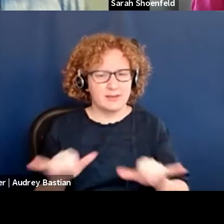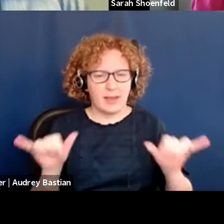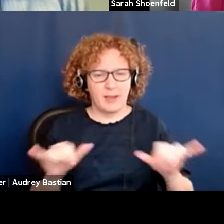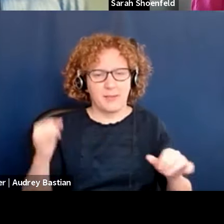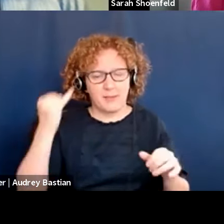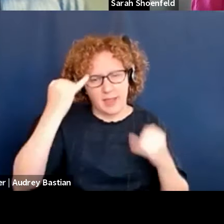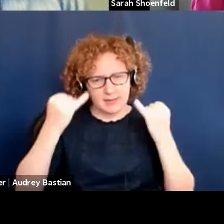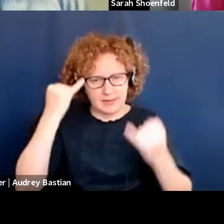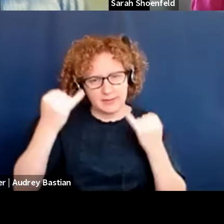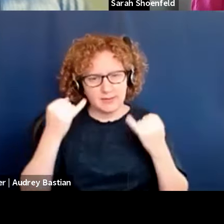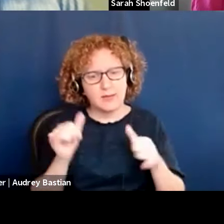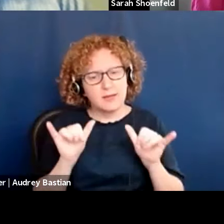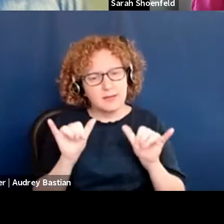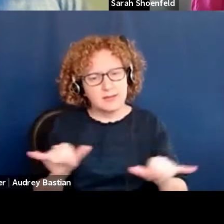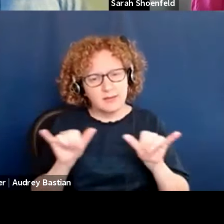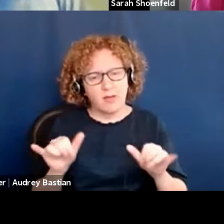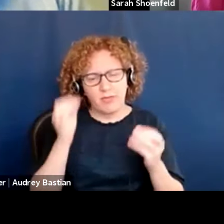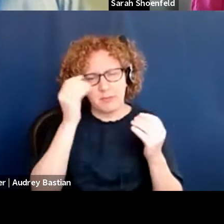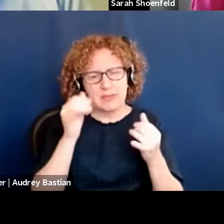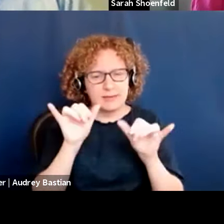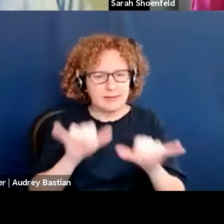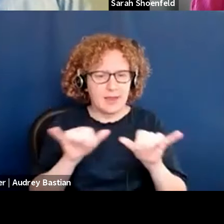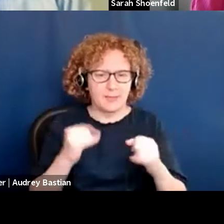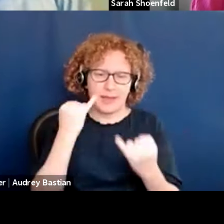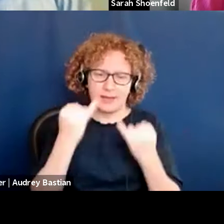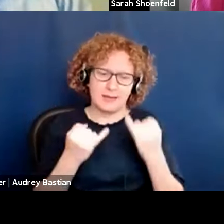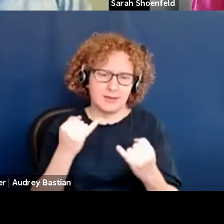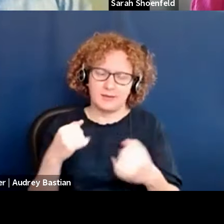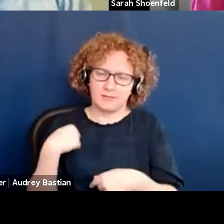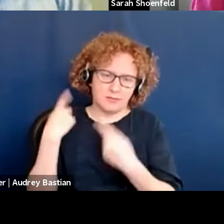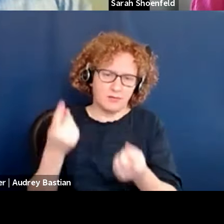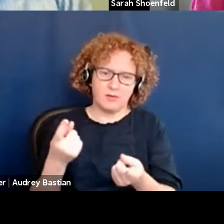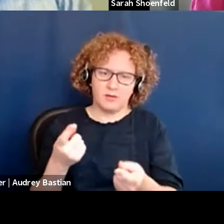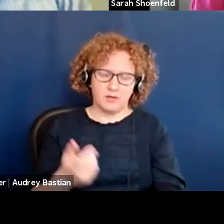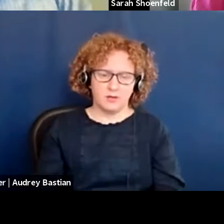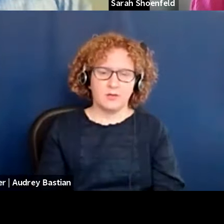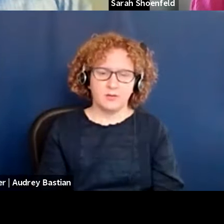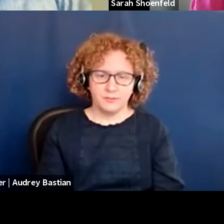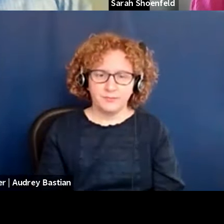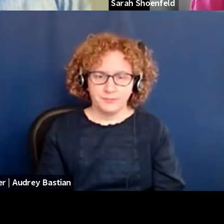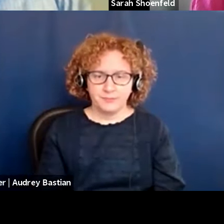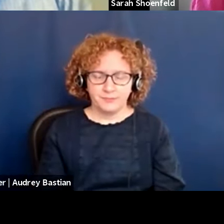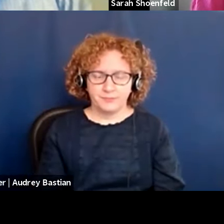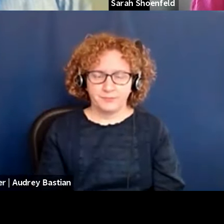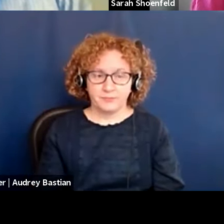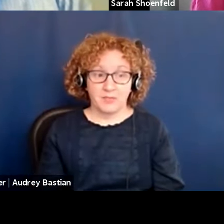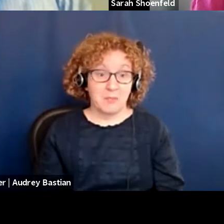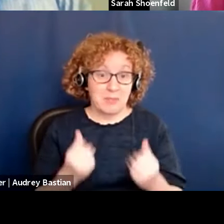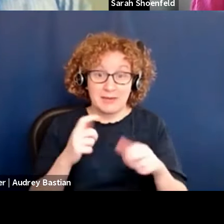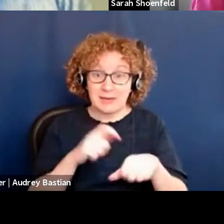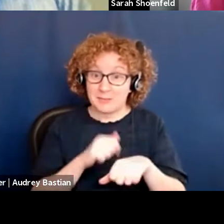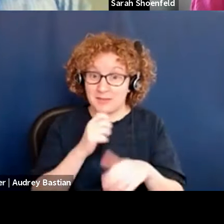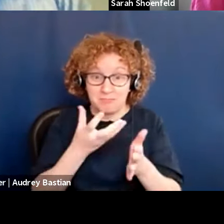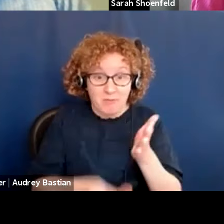ideas and you still think the same old ideas exist. And many times they don't. It's just